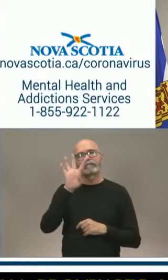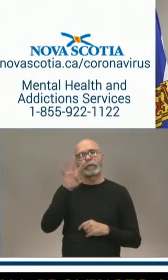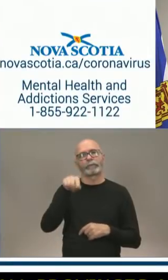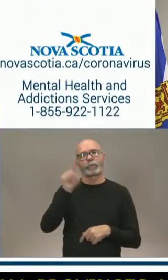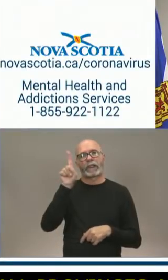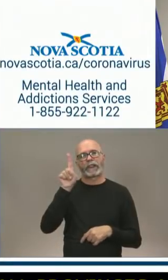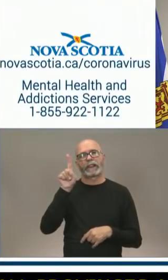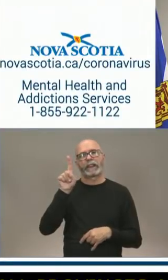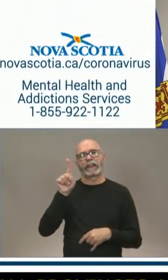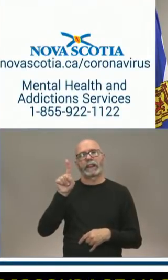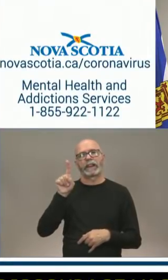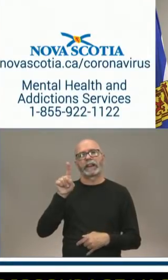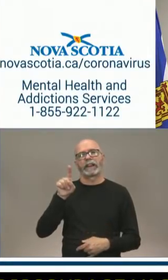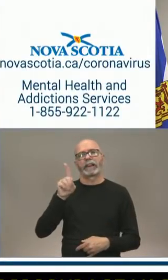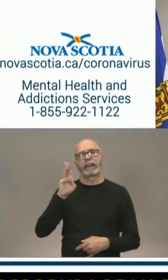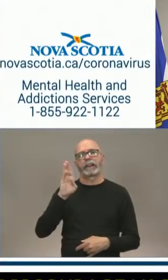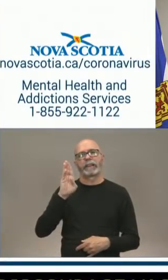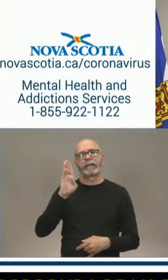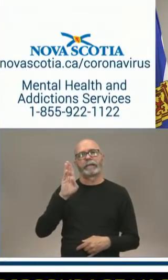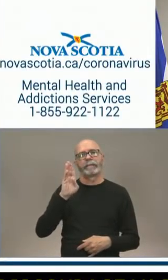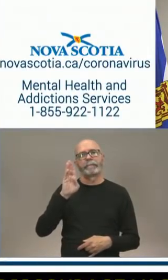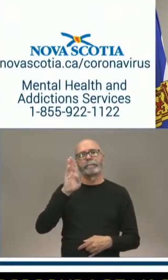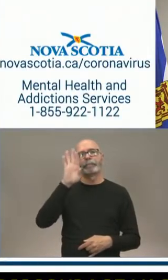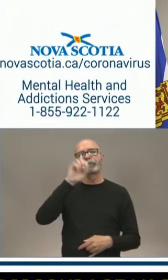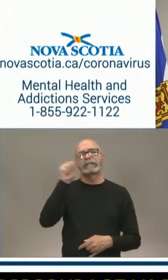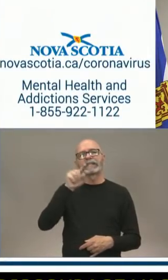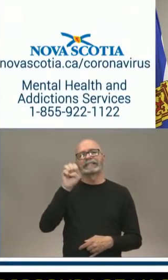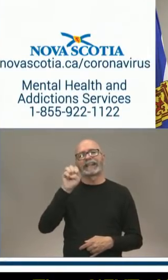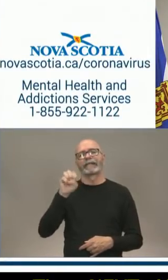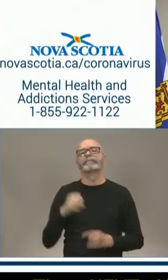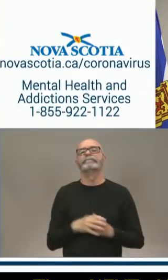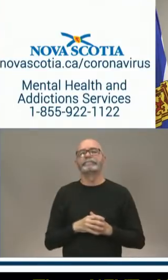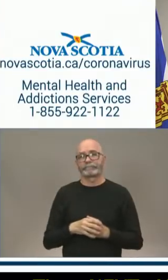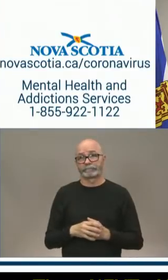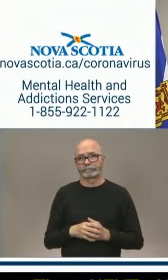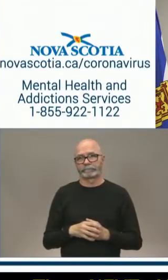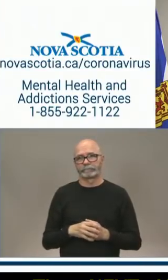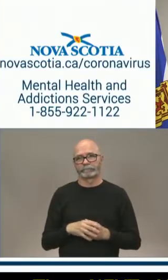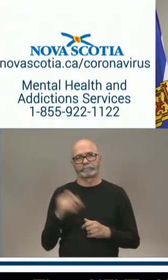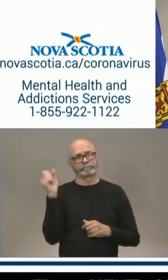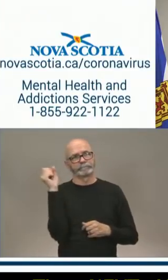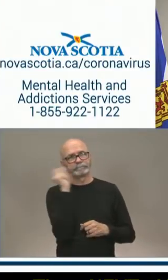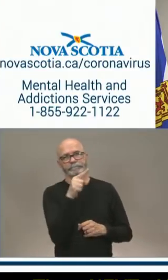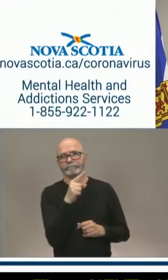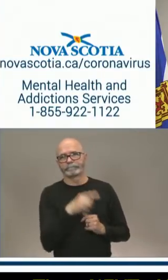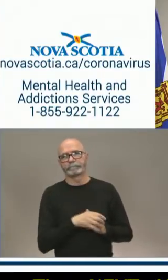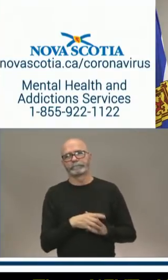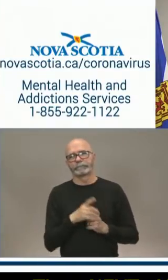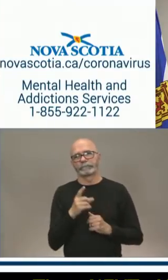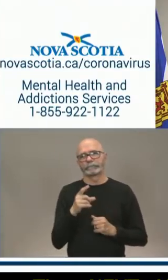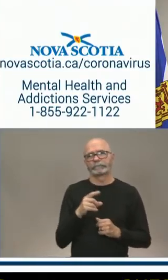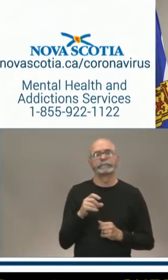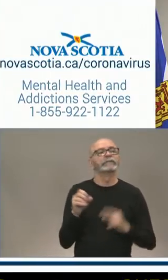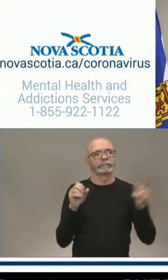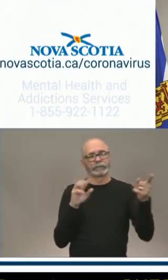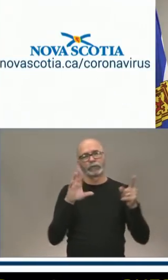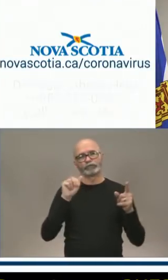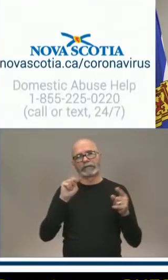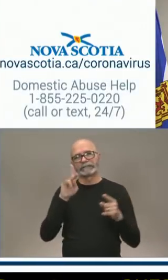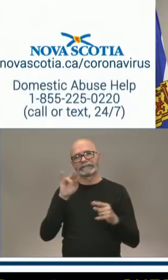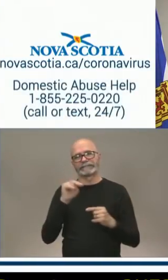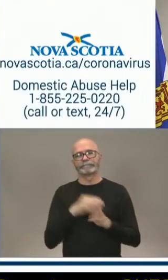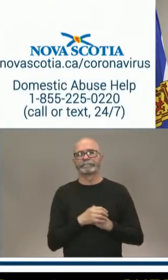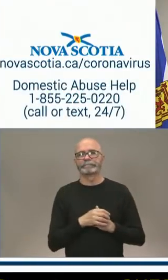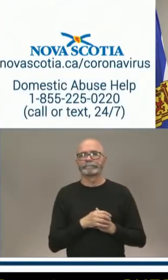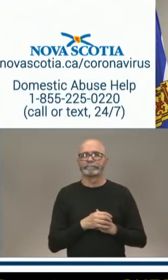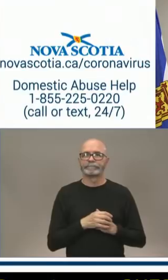Question for the Premier. Good afternoon. Afternoon. I have been in touch and reading the